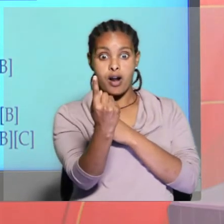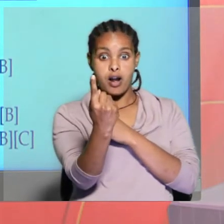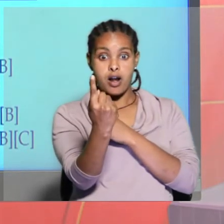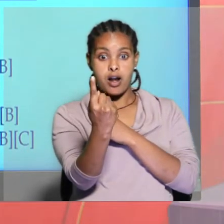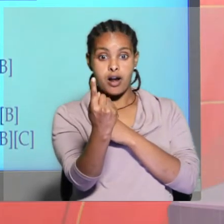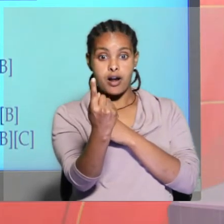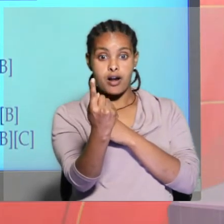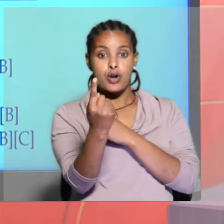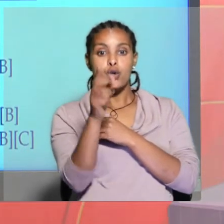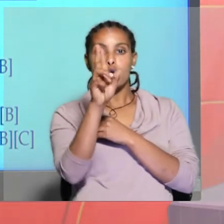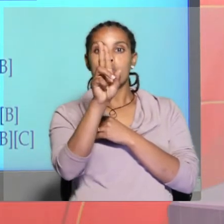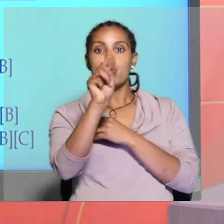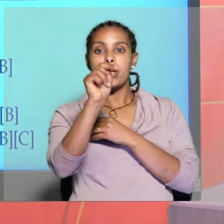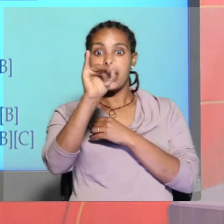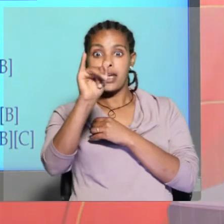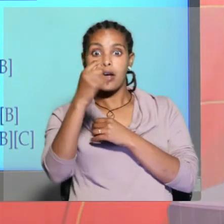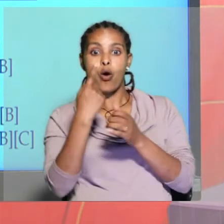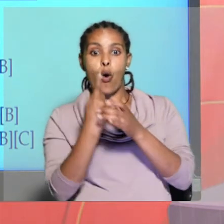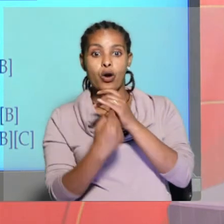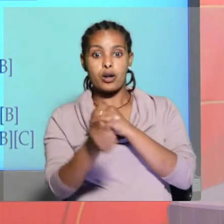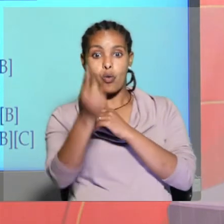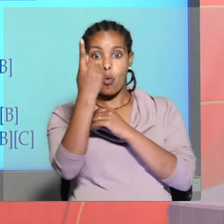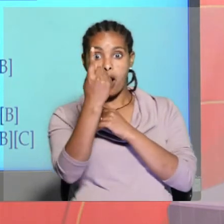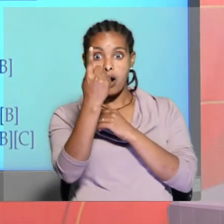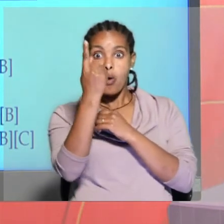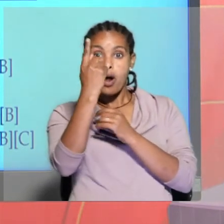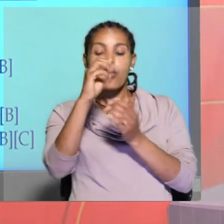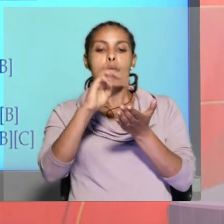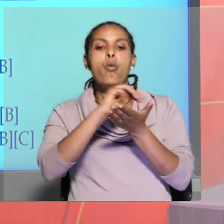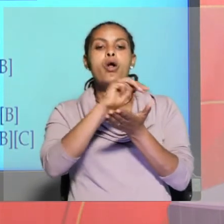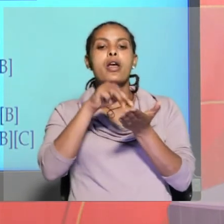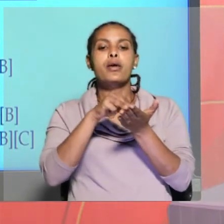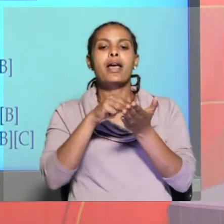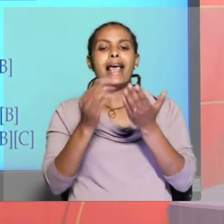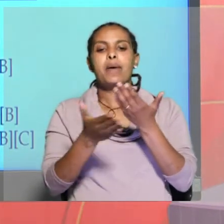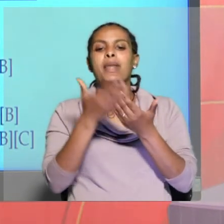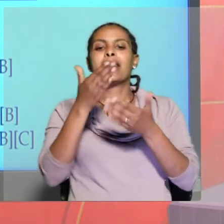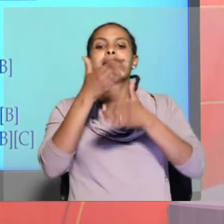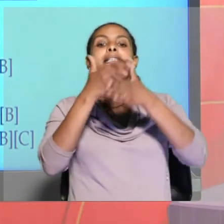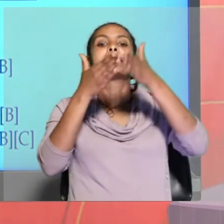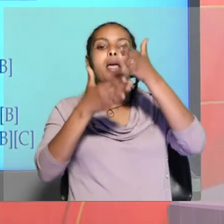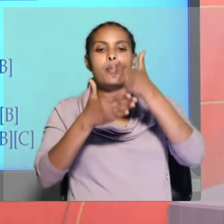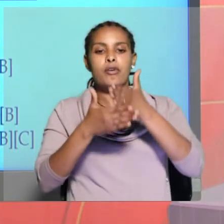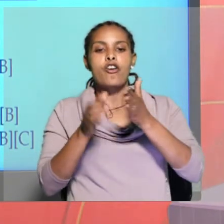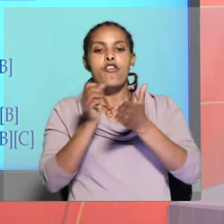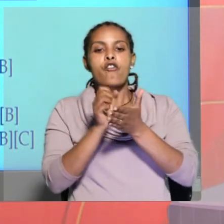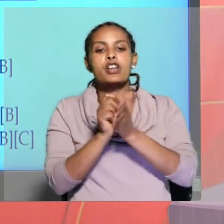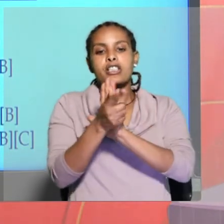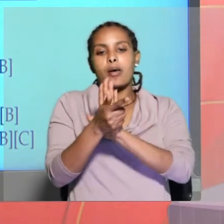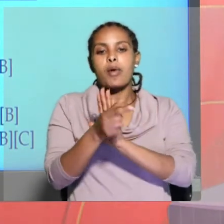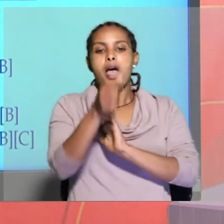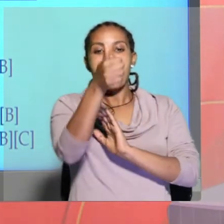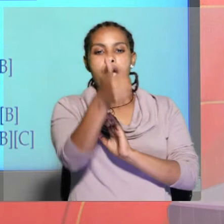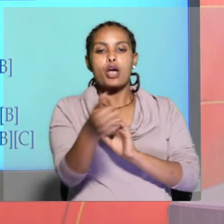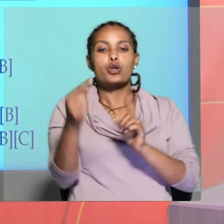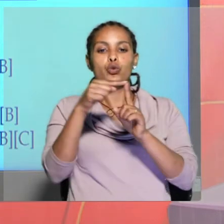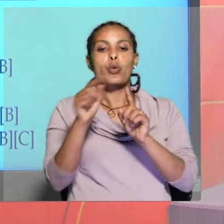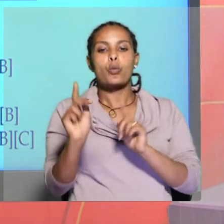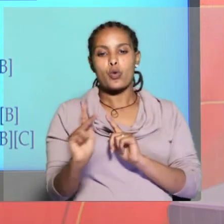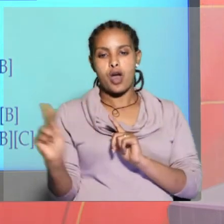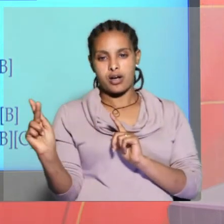species, unimolecular, one molecule in the elementary step. For example, A2